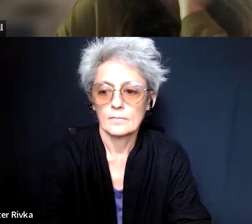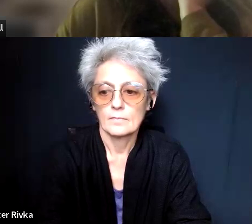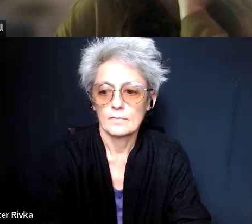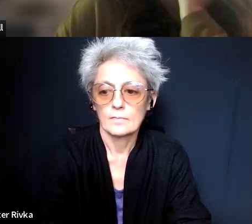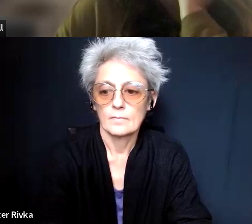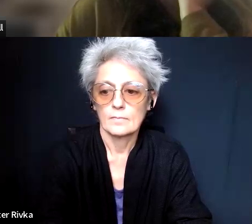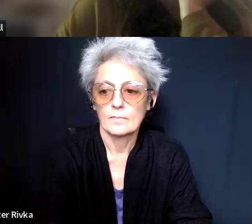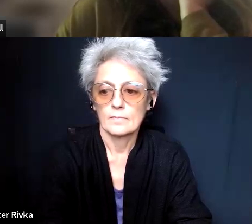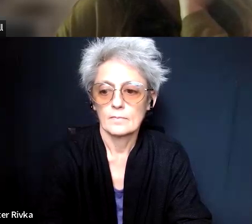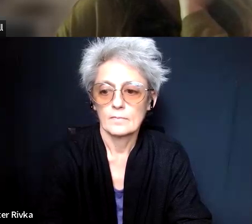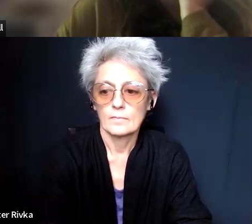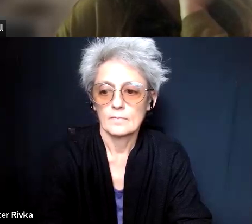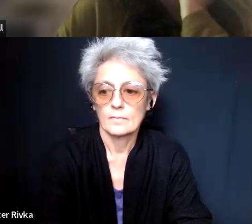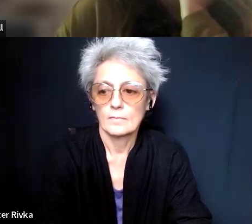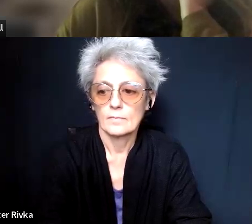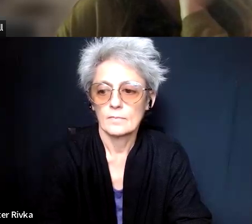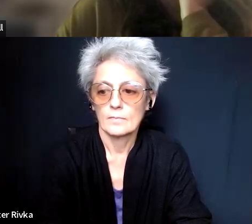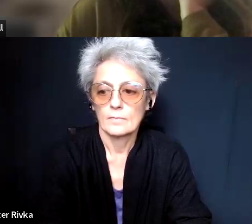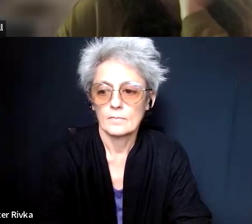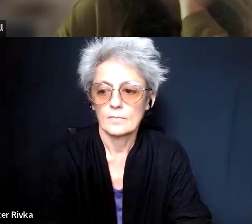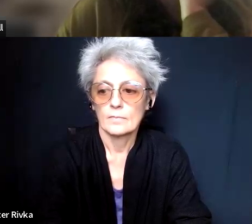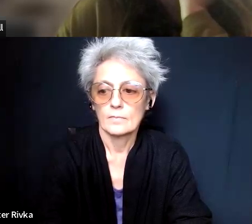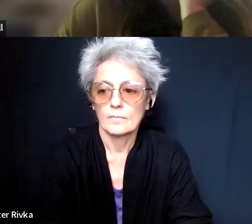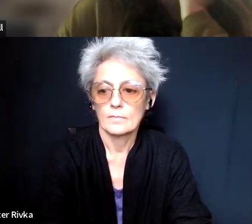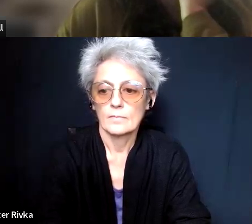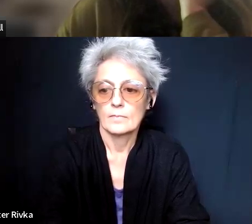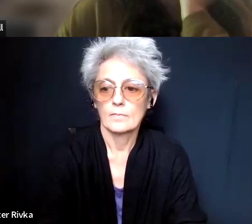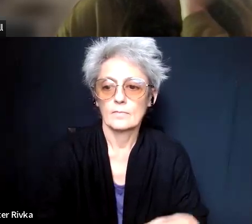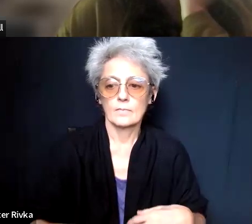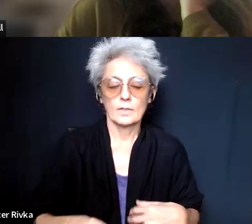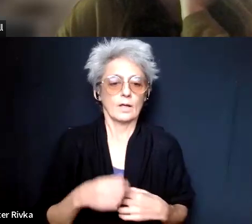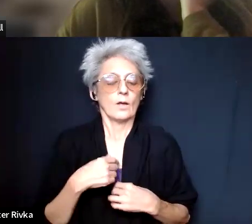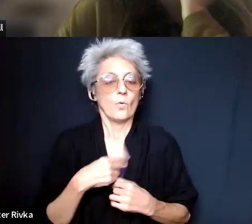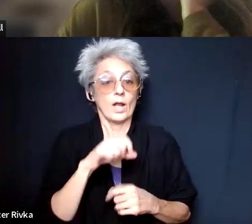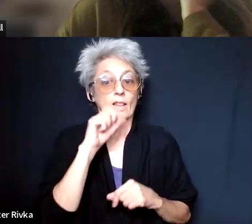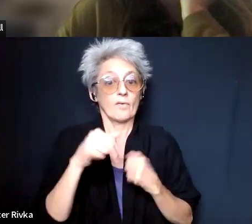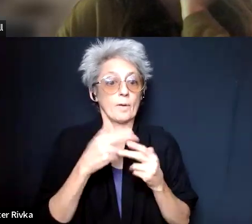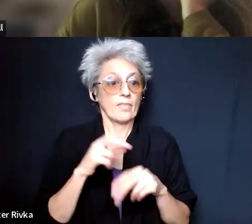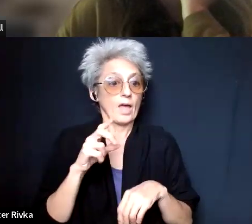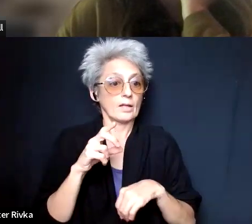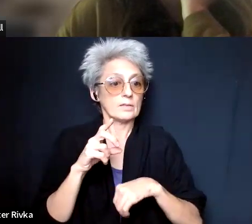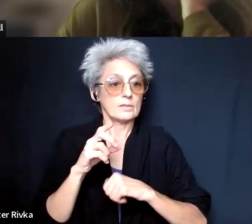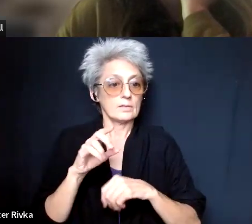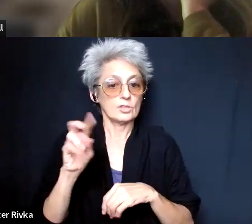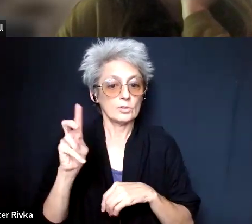You know what I love about this, Judy, is it is not a partisan issue. It is something that cuts